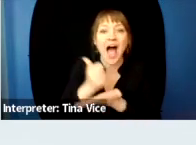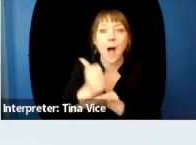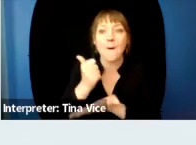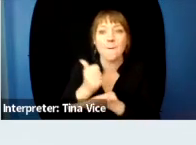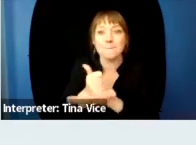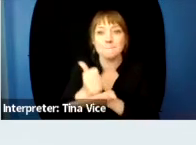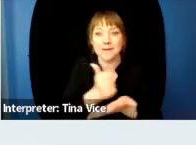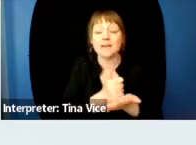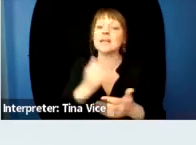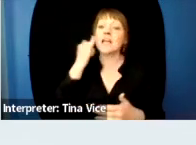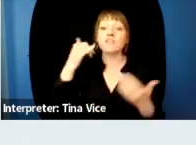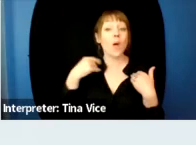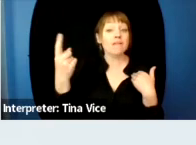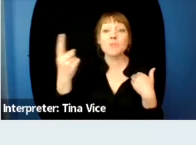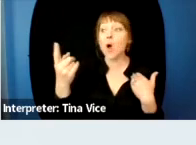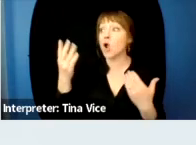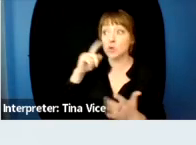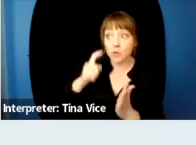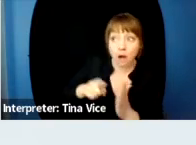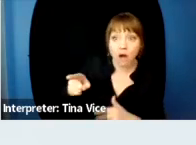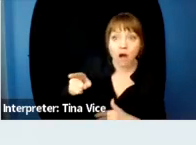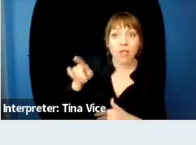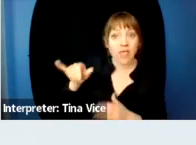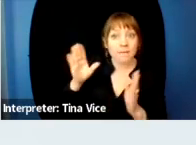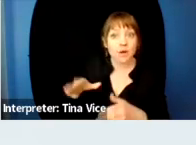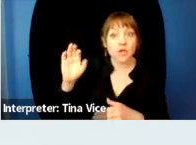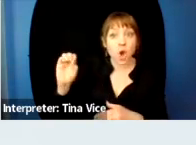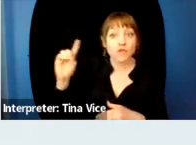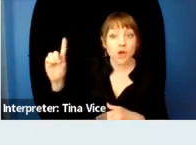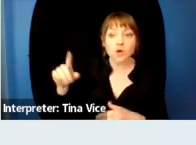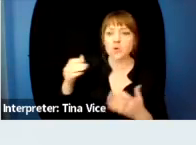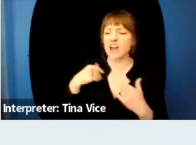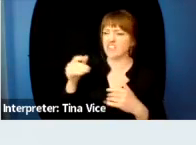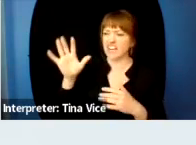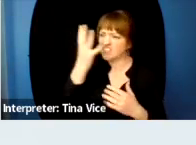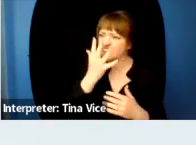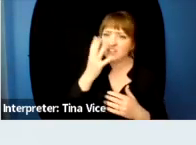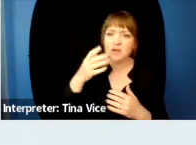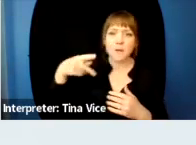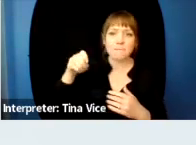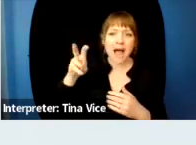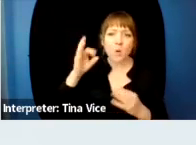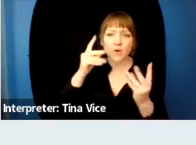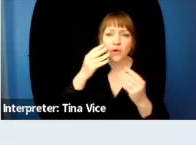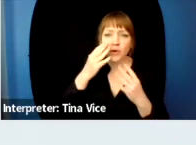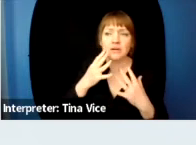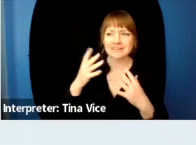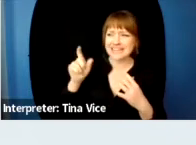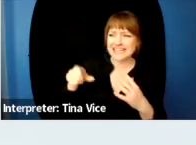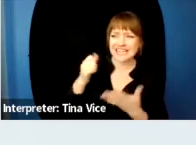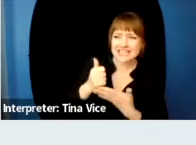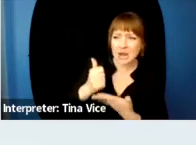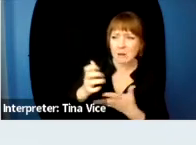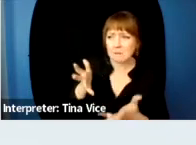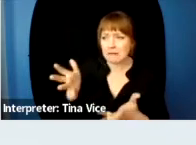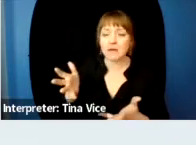who has overdosed or who has kind of a weird looking powder on them, but clearly needs help, it is safe to help that person.